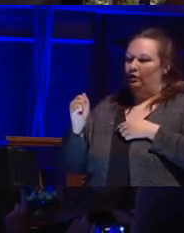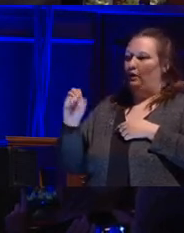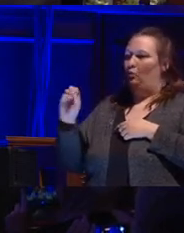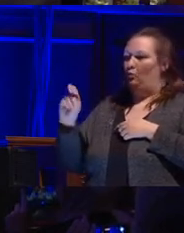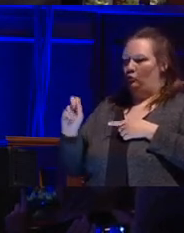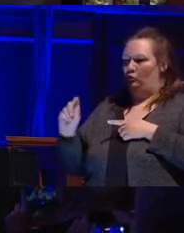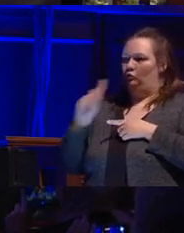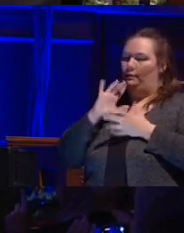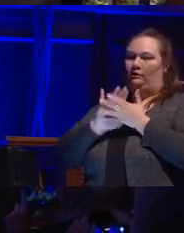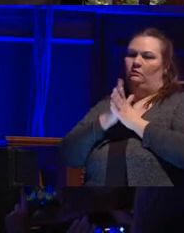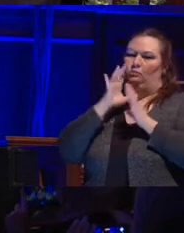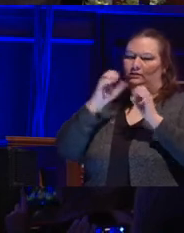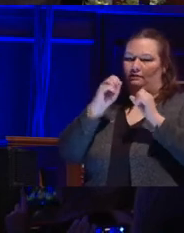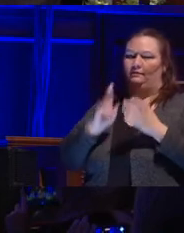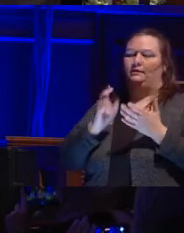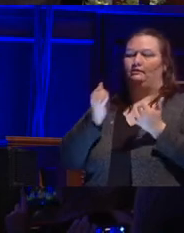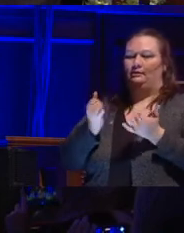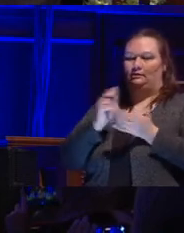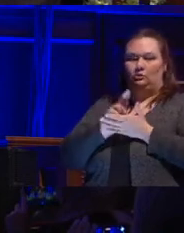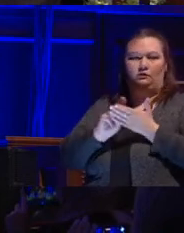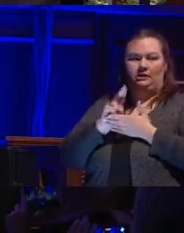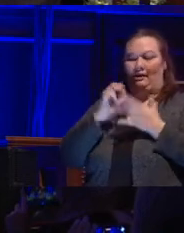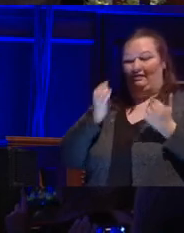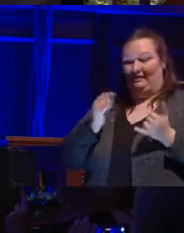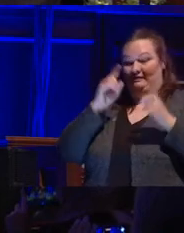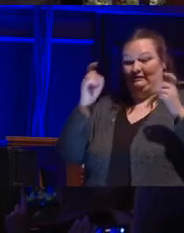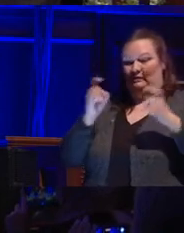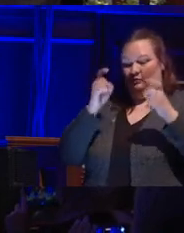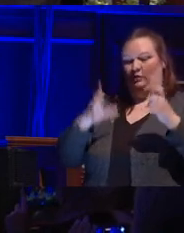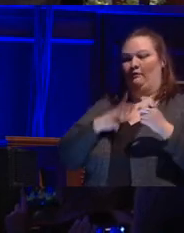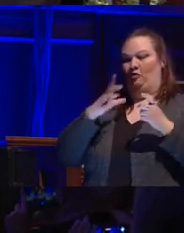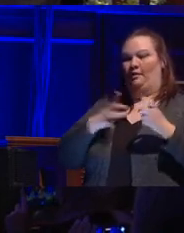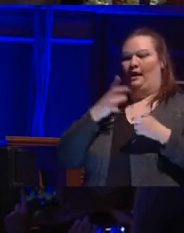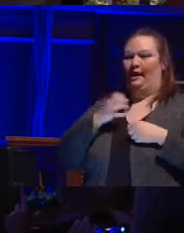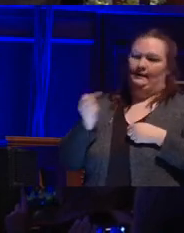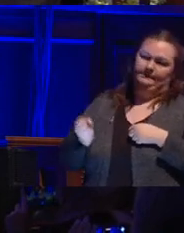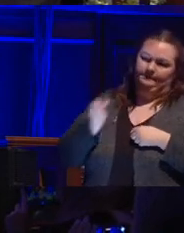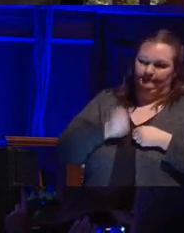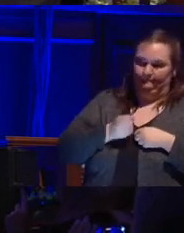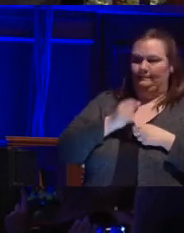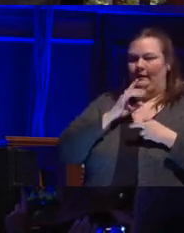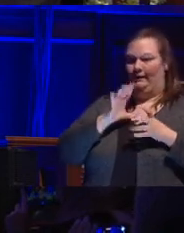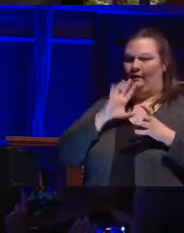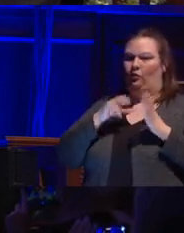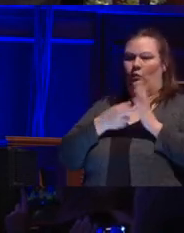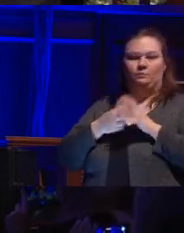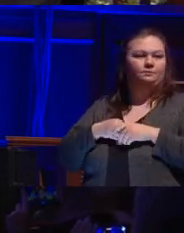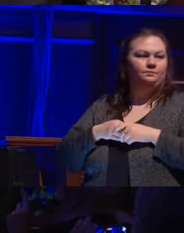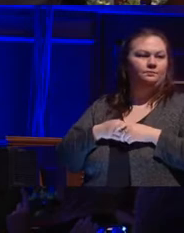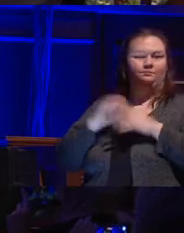university. This ceremony formally installs him in that office.